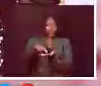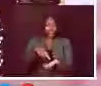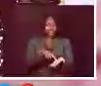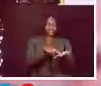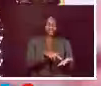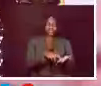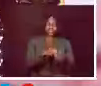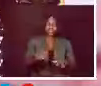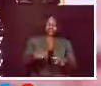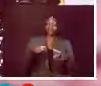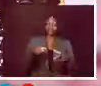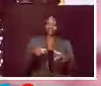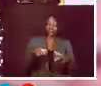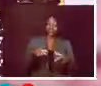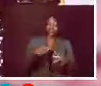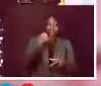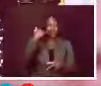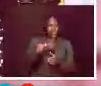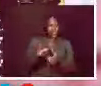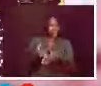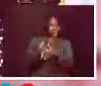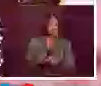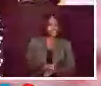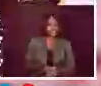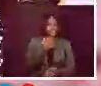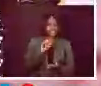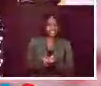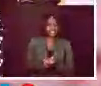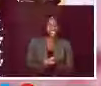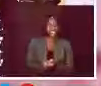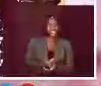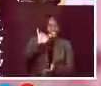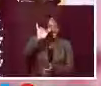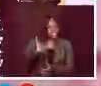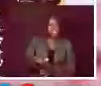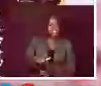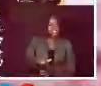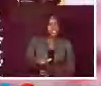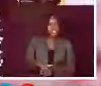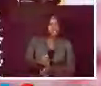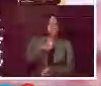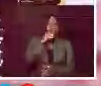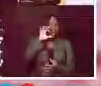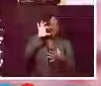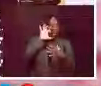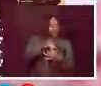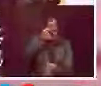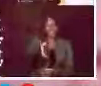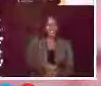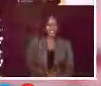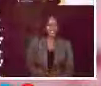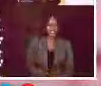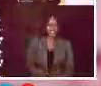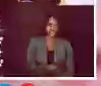the delegations that he was in because he was majority leader. And I told him that, sir, stay there. I would even join you as an observer. That